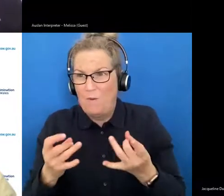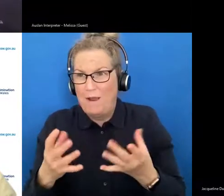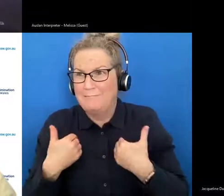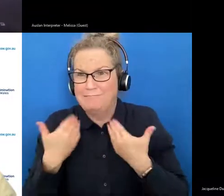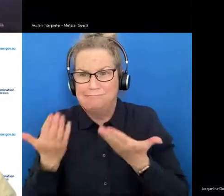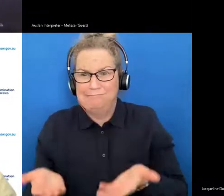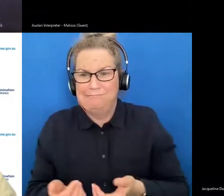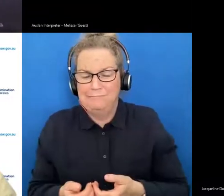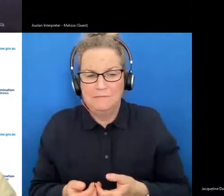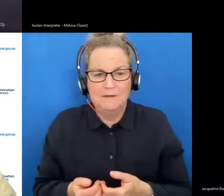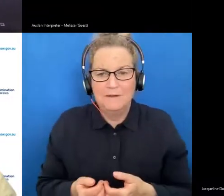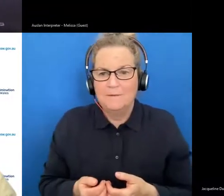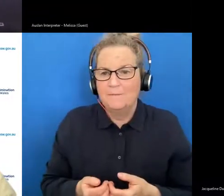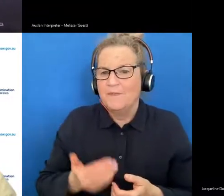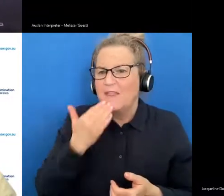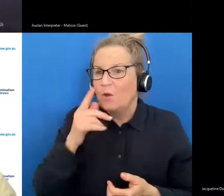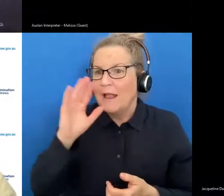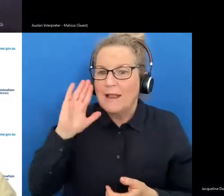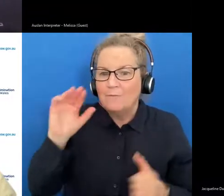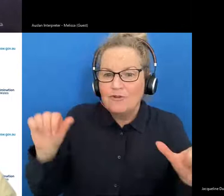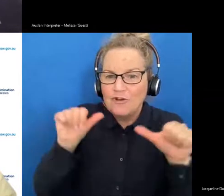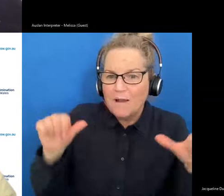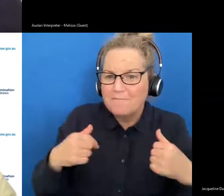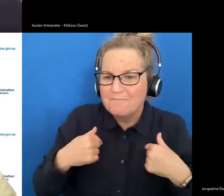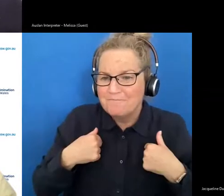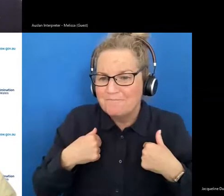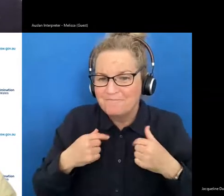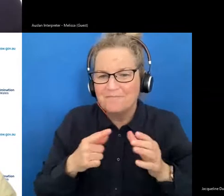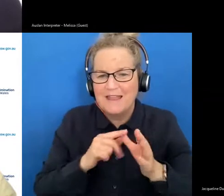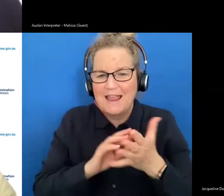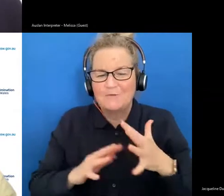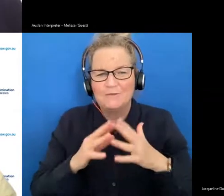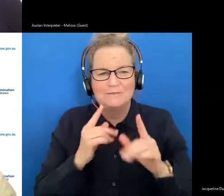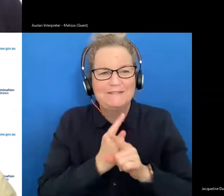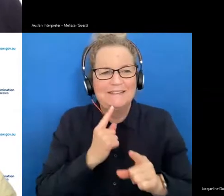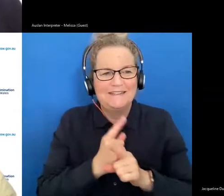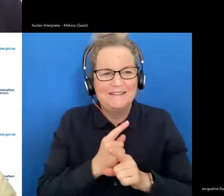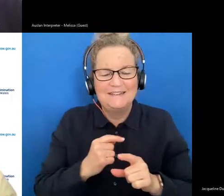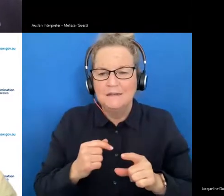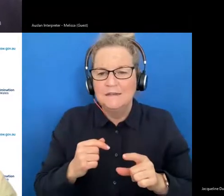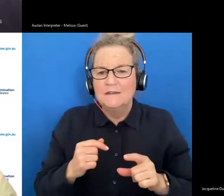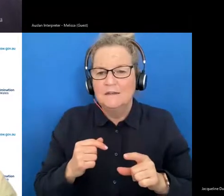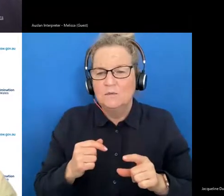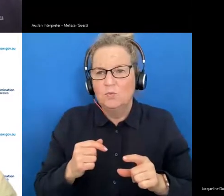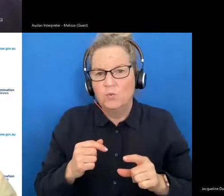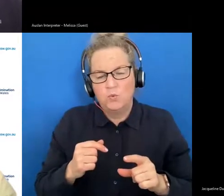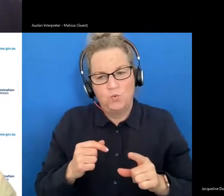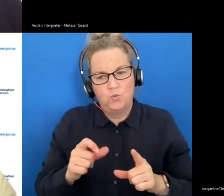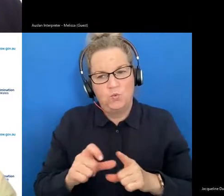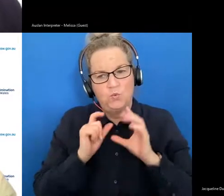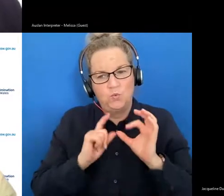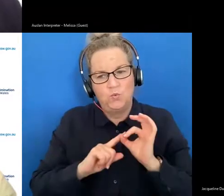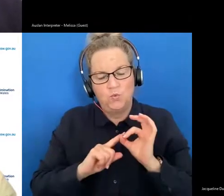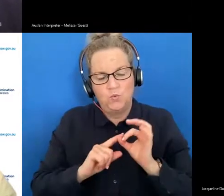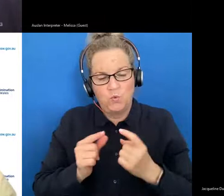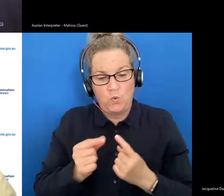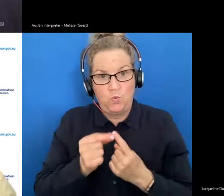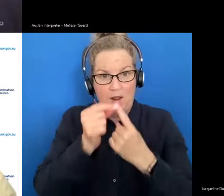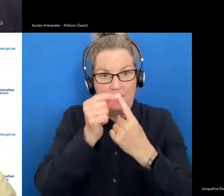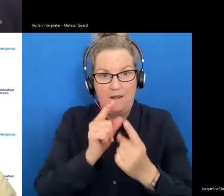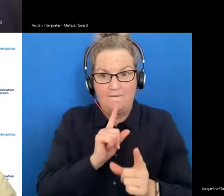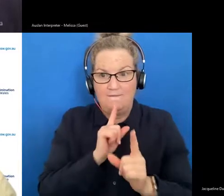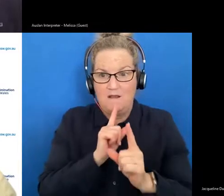Thanks, Jackie. Can everyone hear me okay? Cool. Tough question, but look, my one piece of